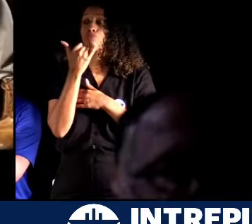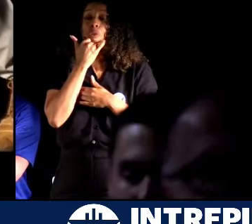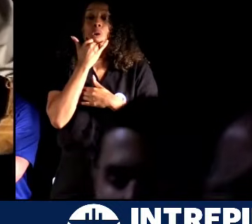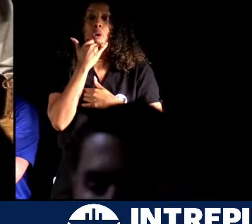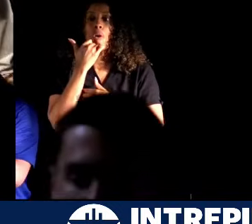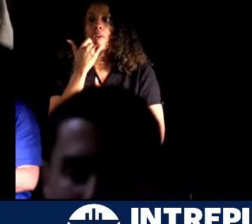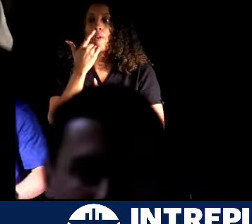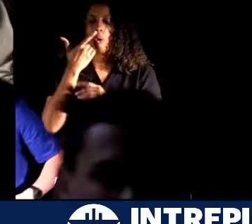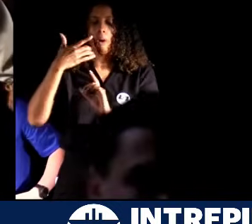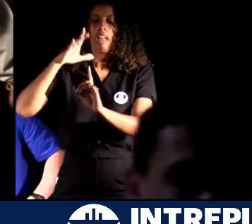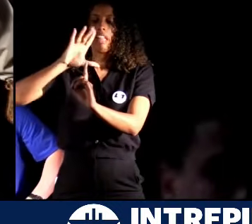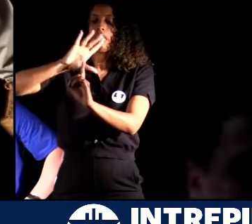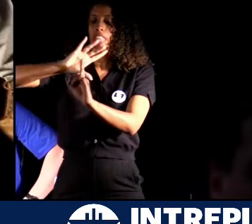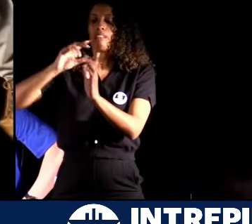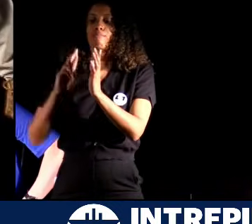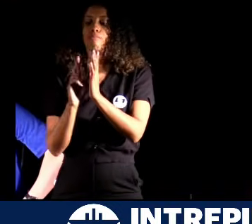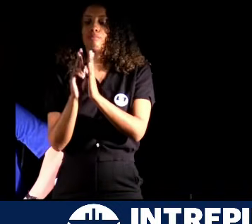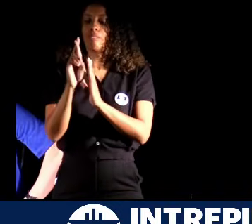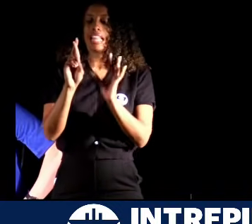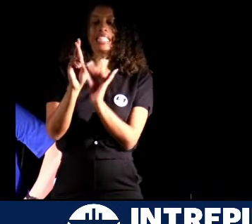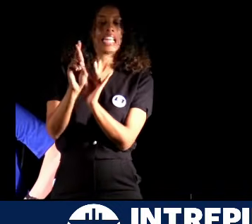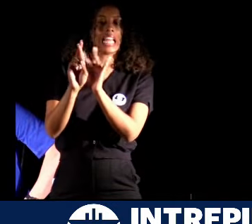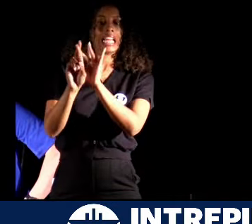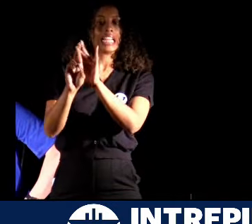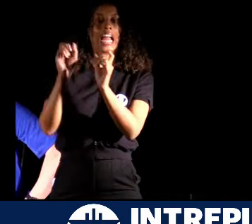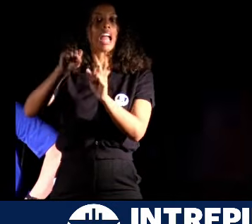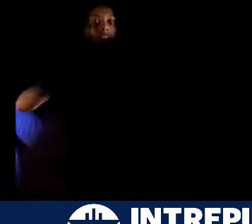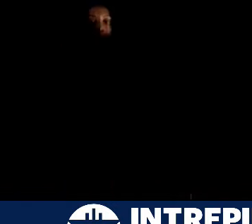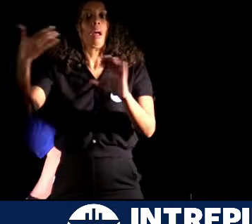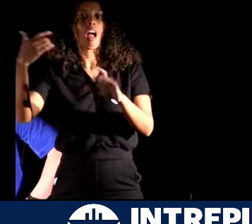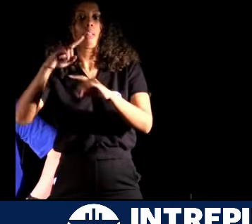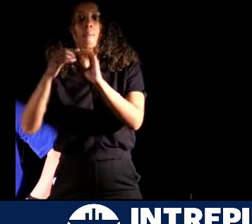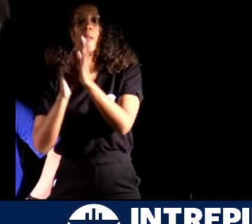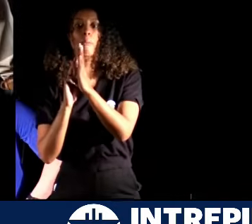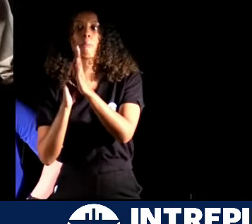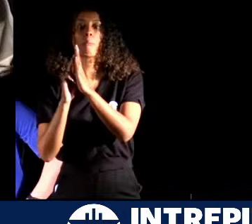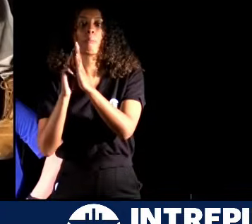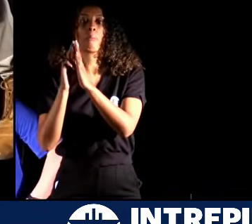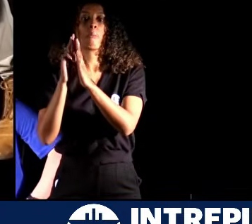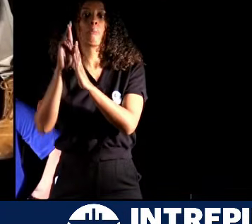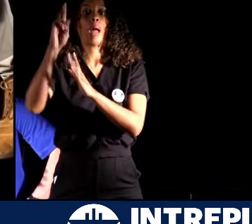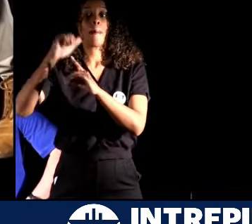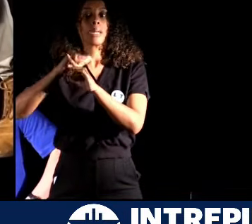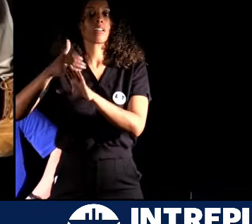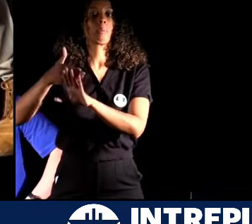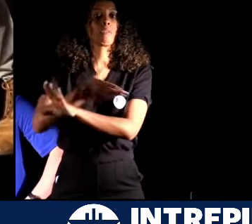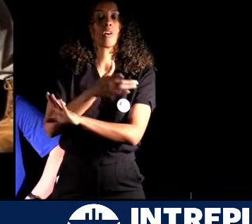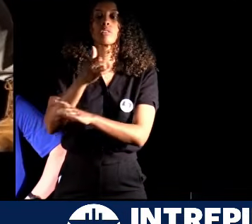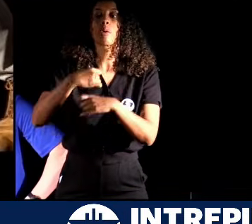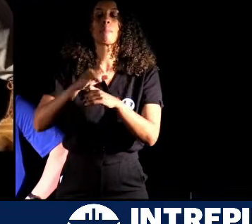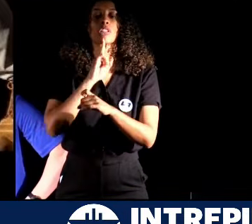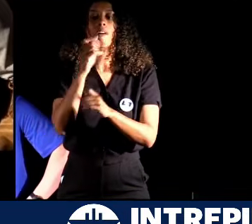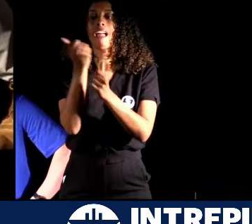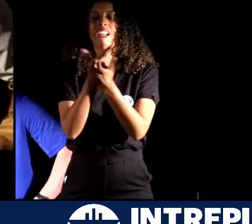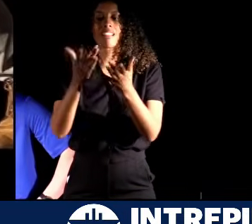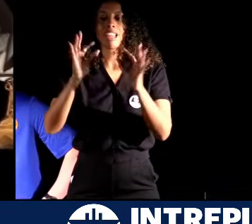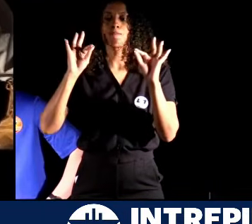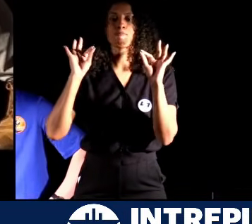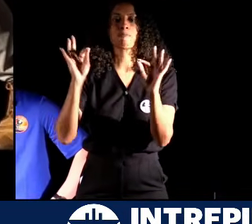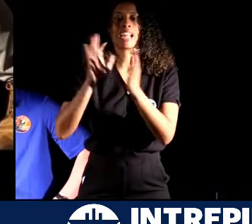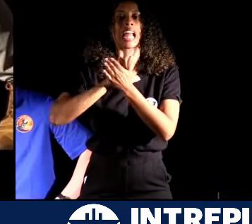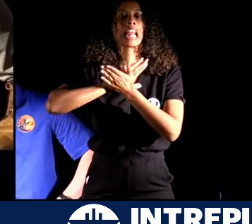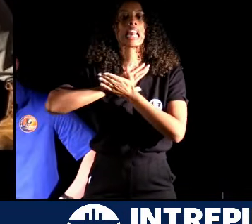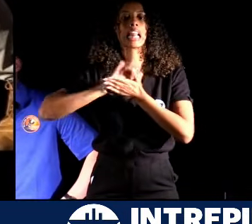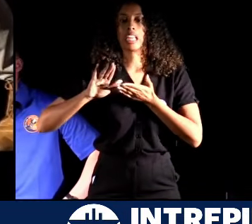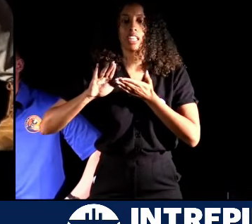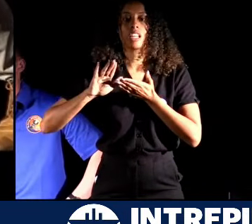that's on there could actually damage it even during operations. So we want to keep everything really, really clean. And that's